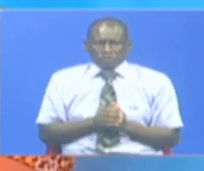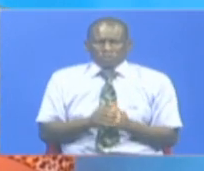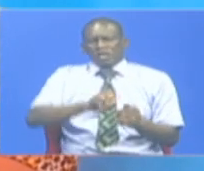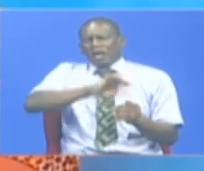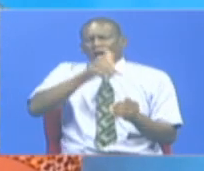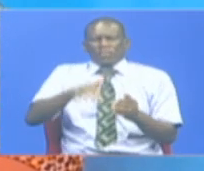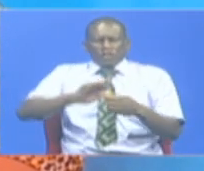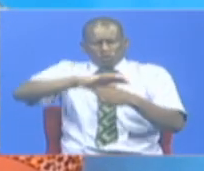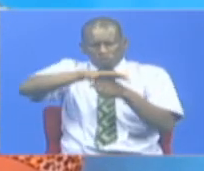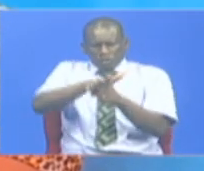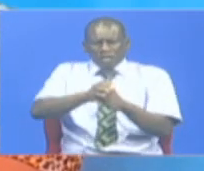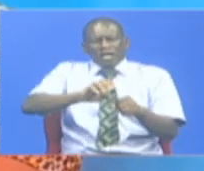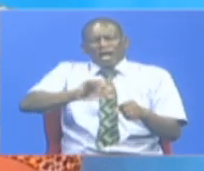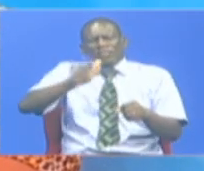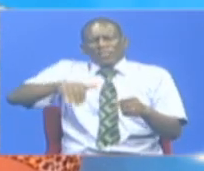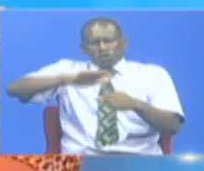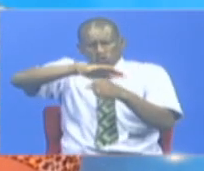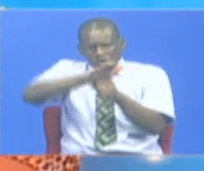the coronavirus,